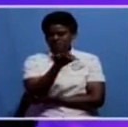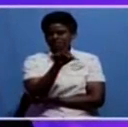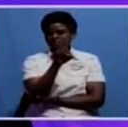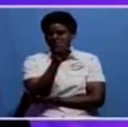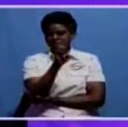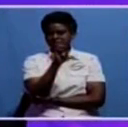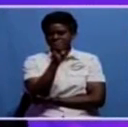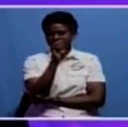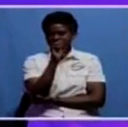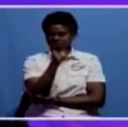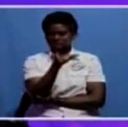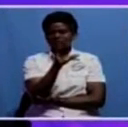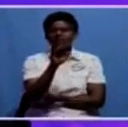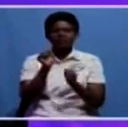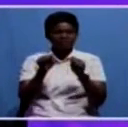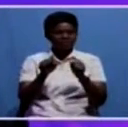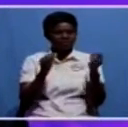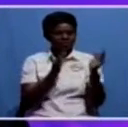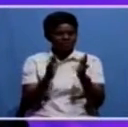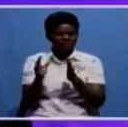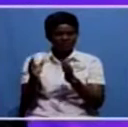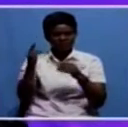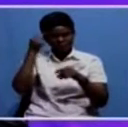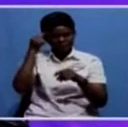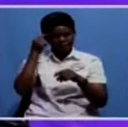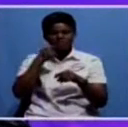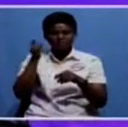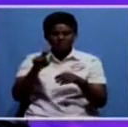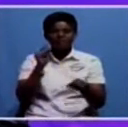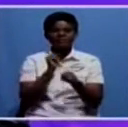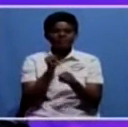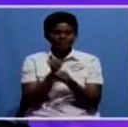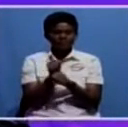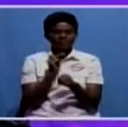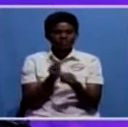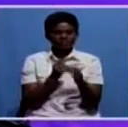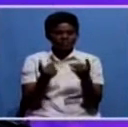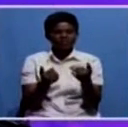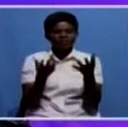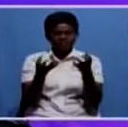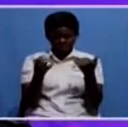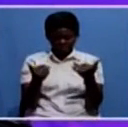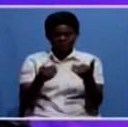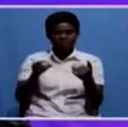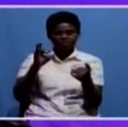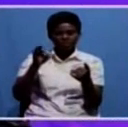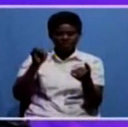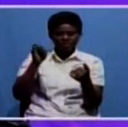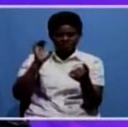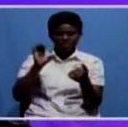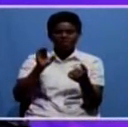they can prosecute. That's how an orderly government must operate, and we want to rein in the FIC that you're